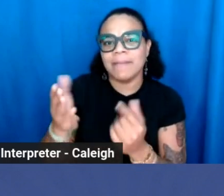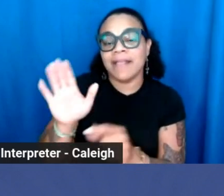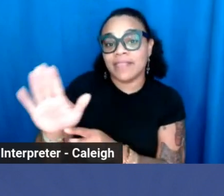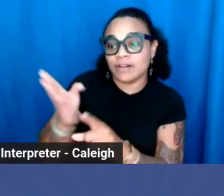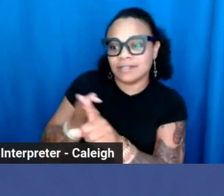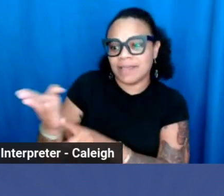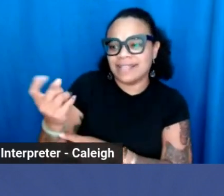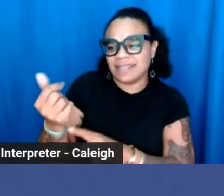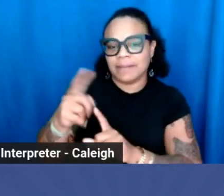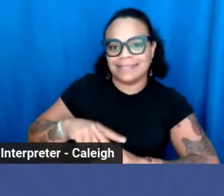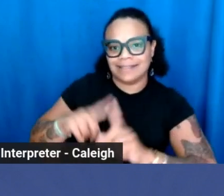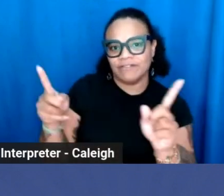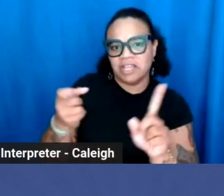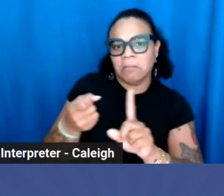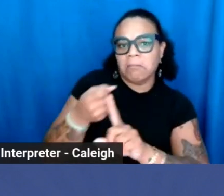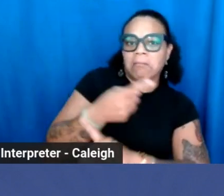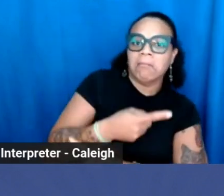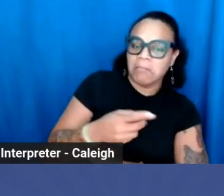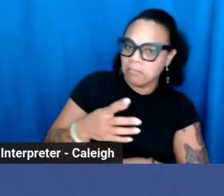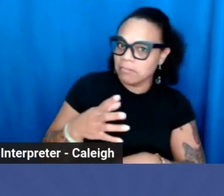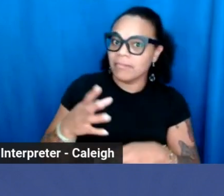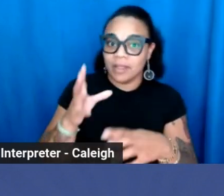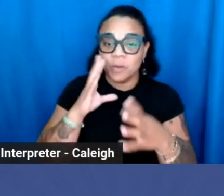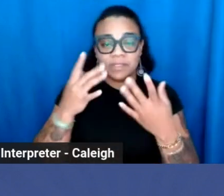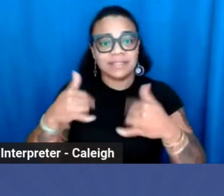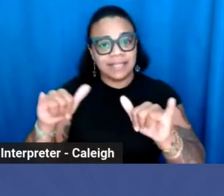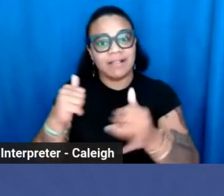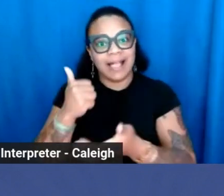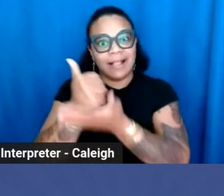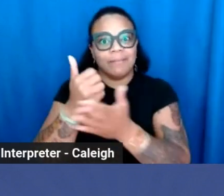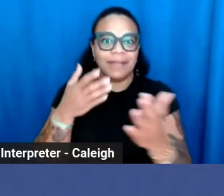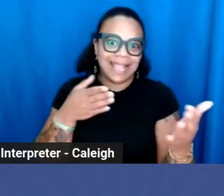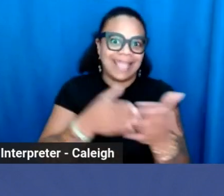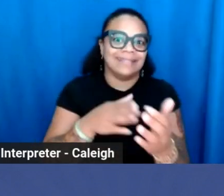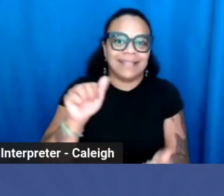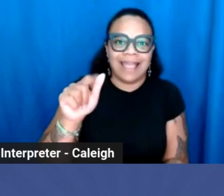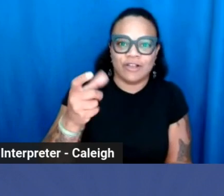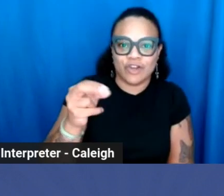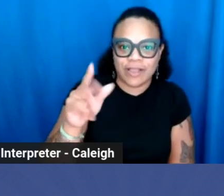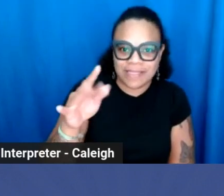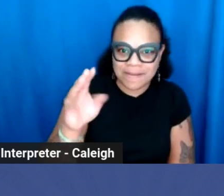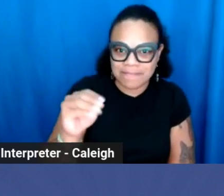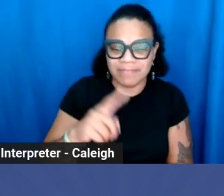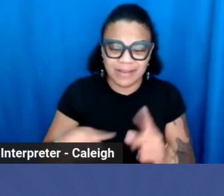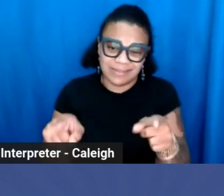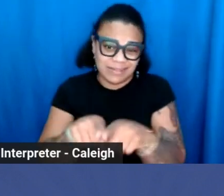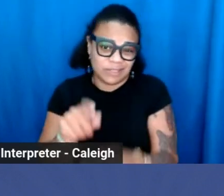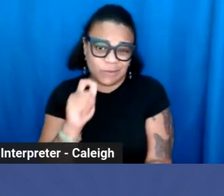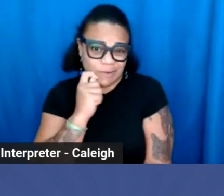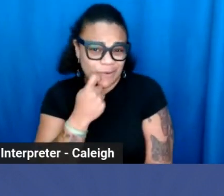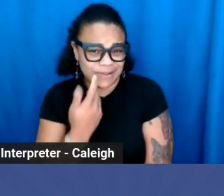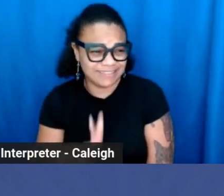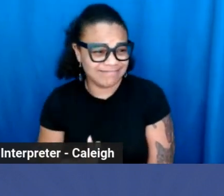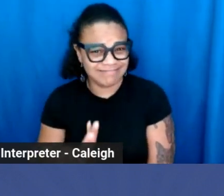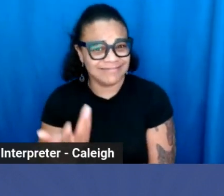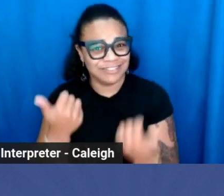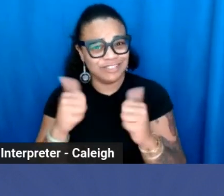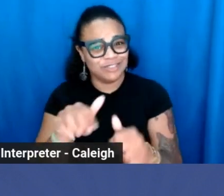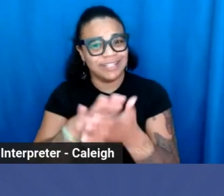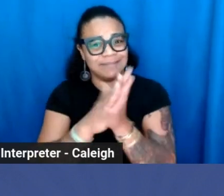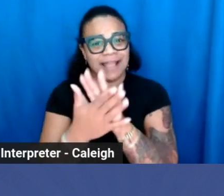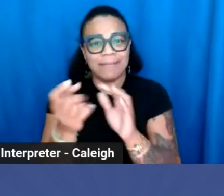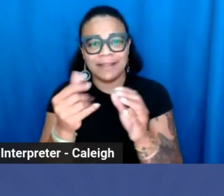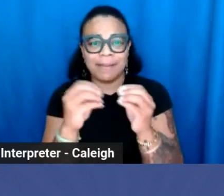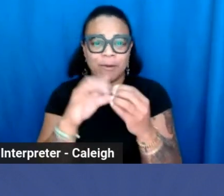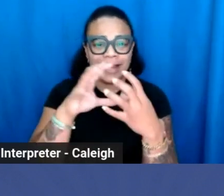find it, as I was saying, it helps against the algorithm, fighting the algorithm, but it's also cool, right? To try to become a little more intersectional